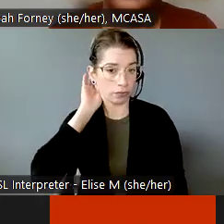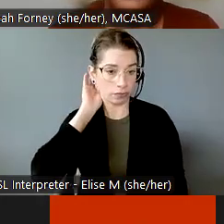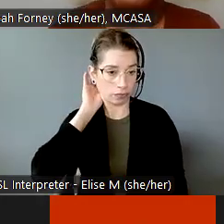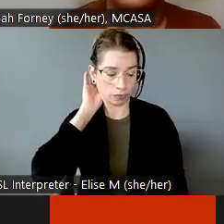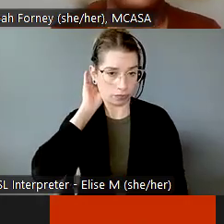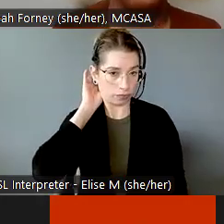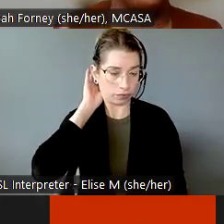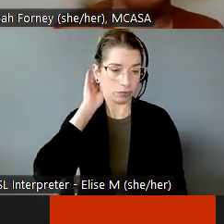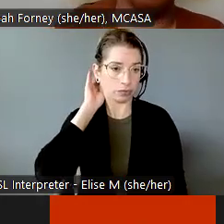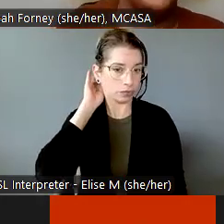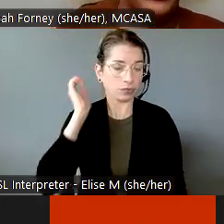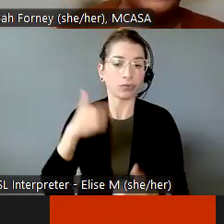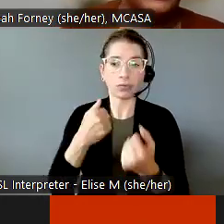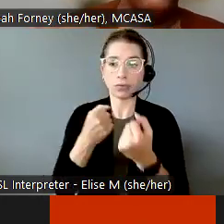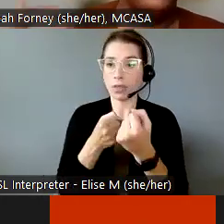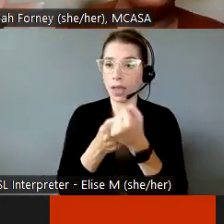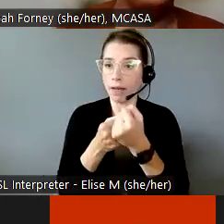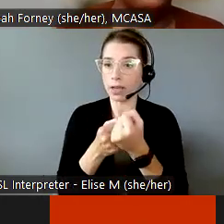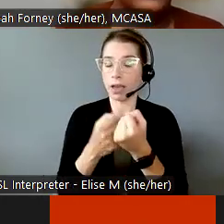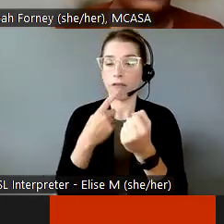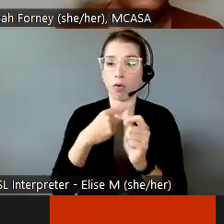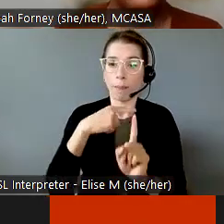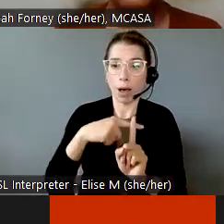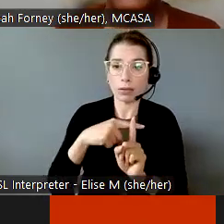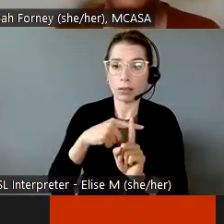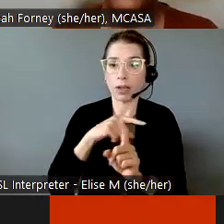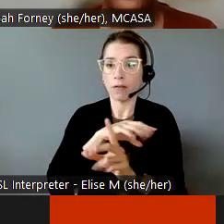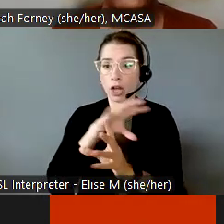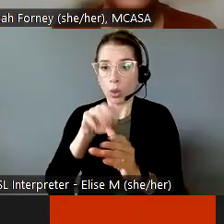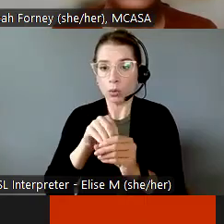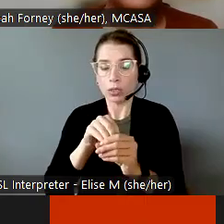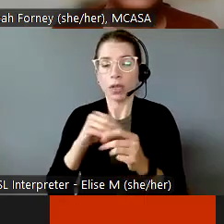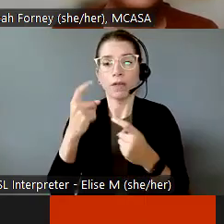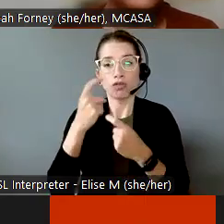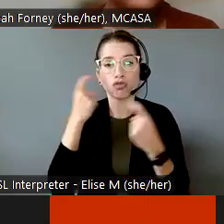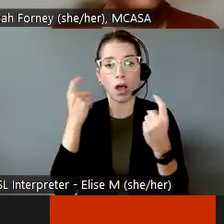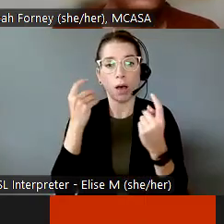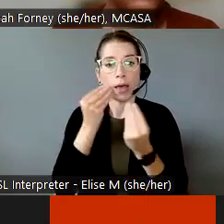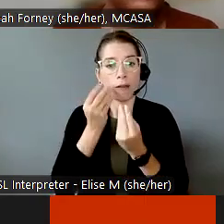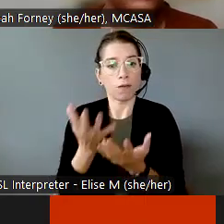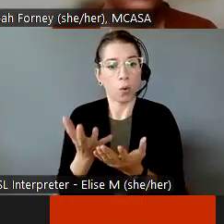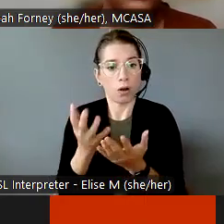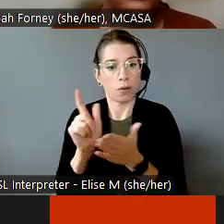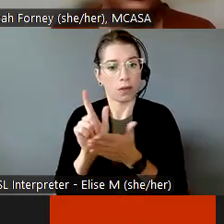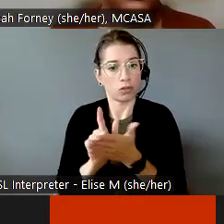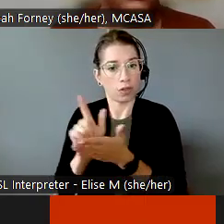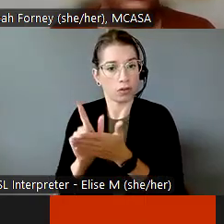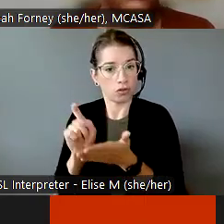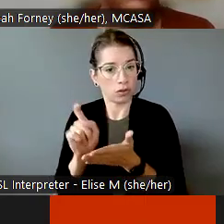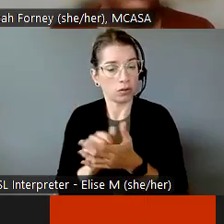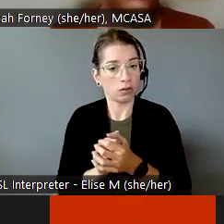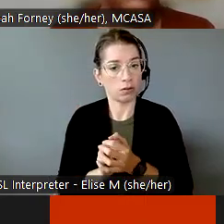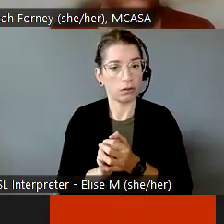Are we advocating for positive and inclusive and trauma-informed legislation?